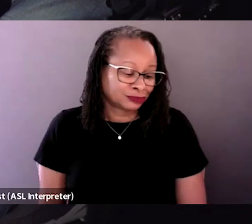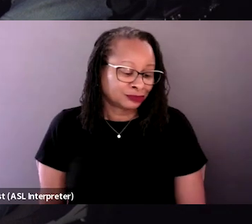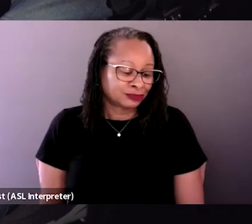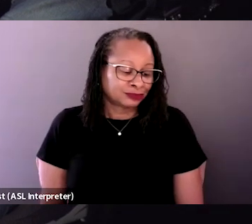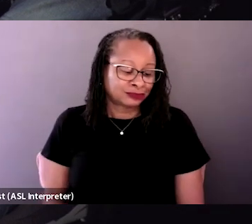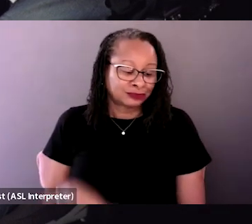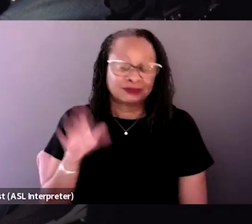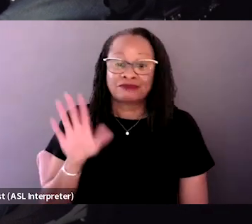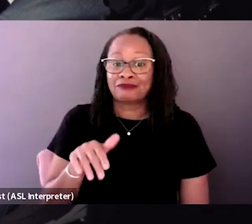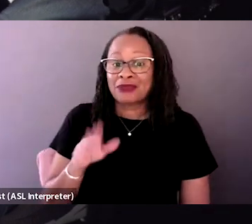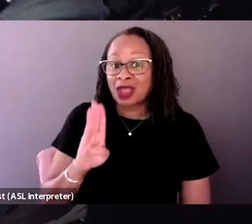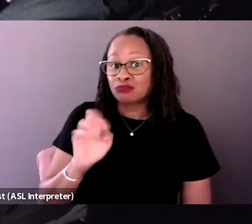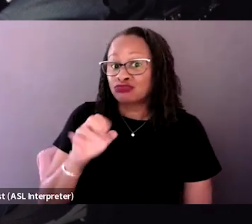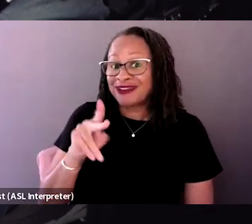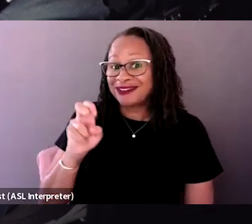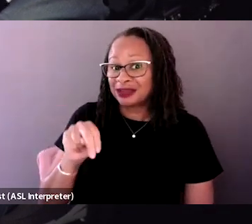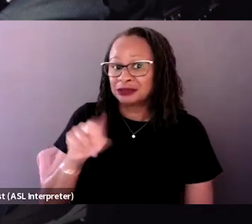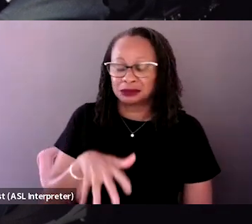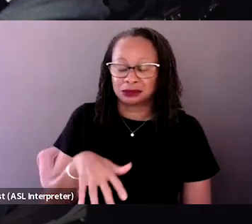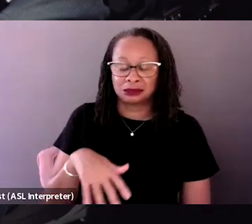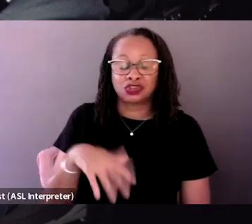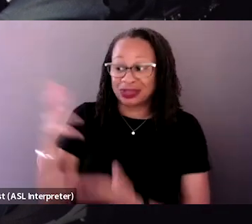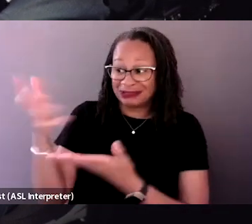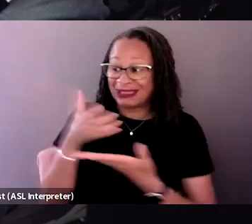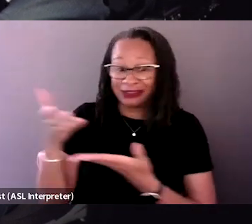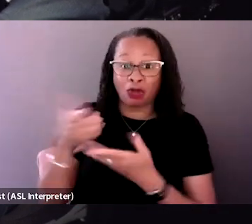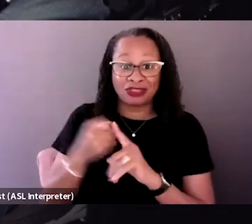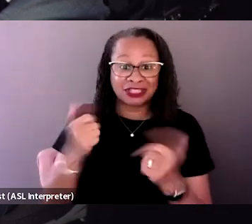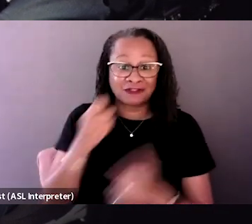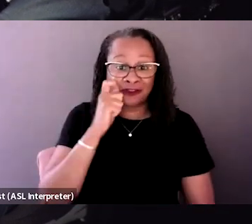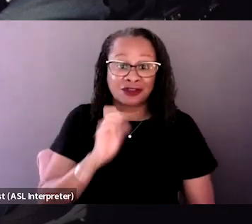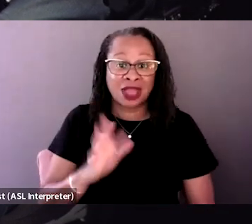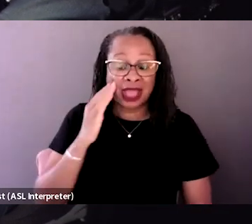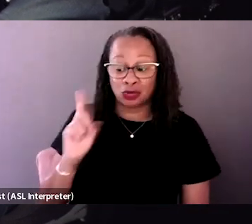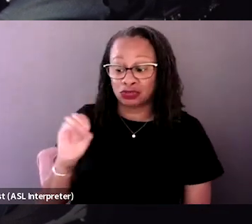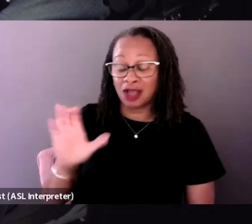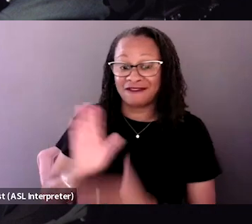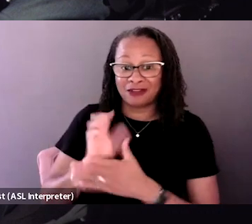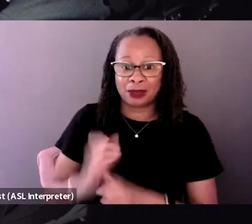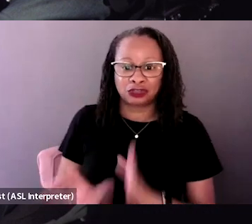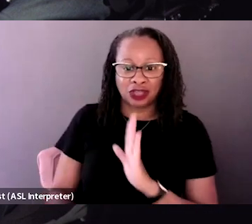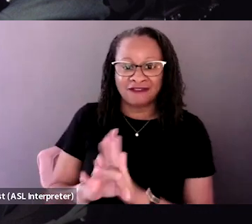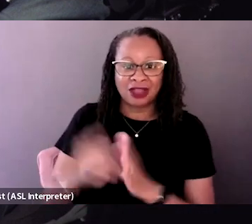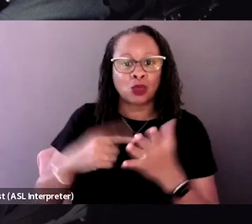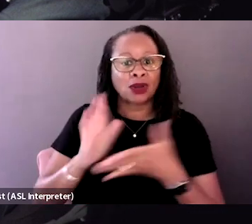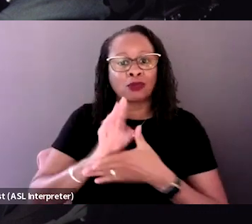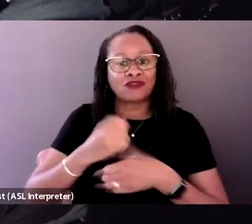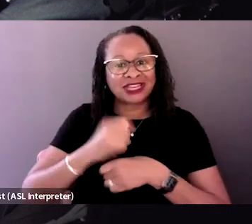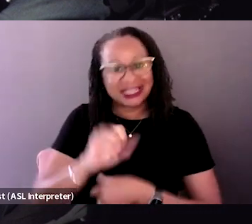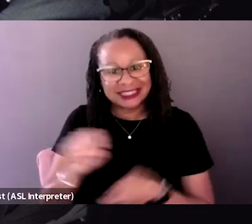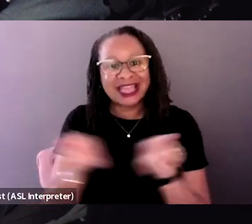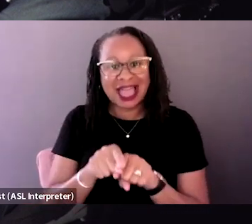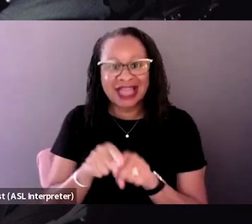I'm kind of curious. So, Brendan, this stuff is coming in, images, sound, and I know the documentary filmmakers often, discover what